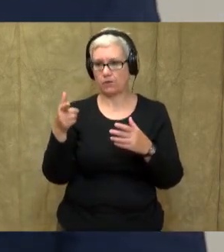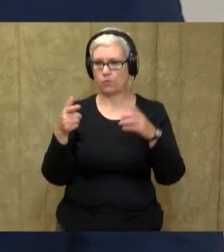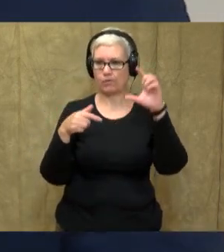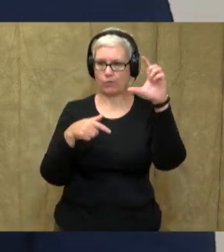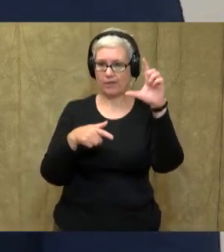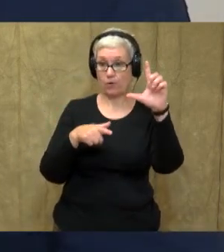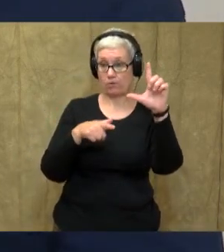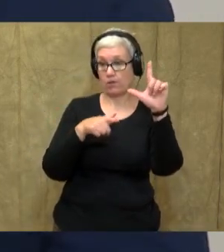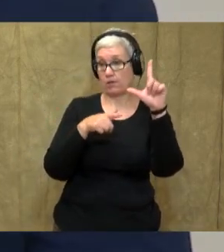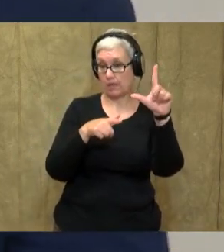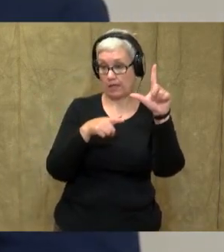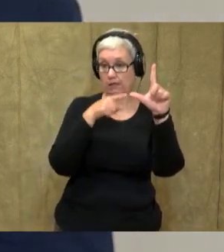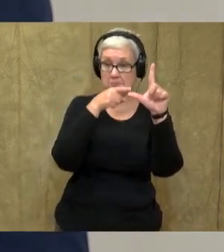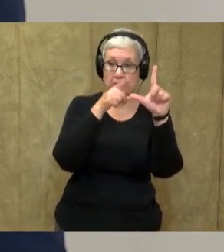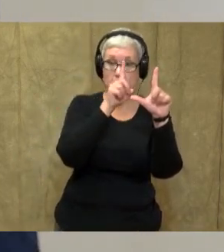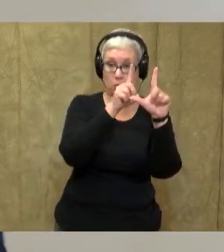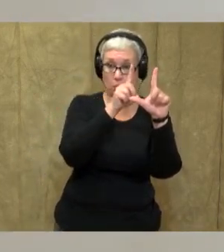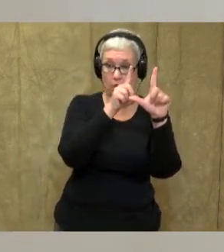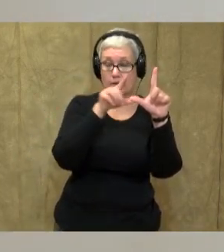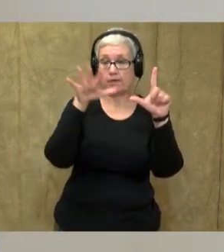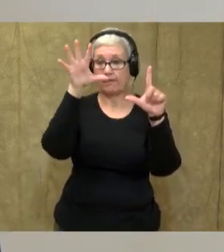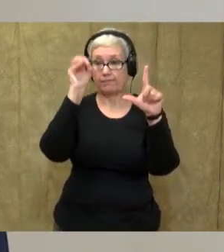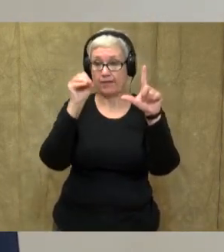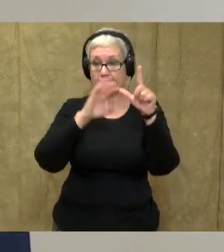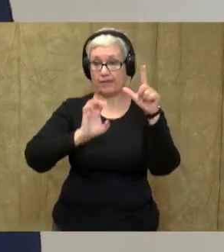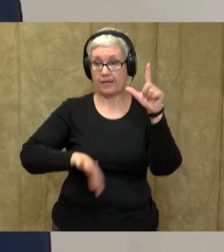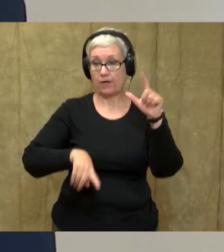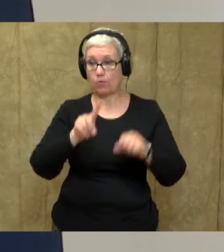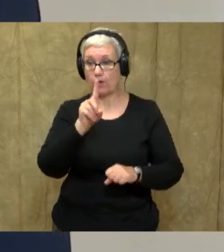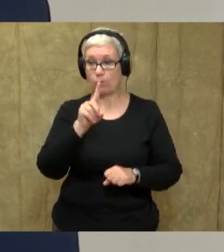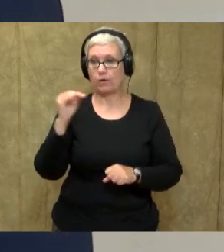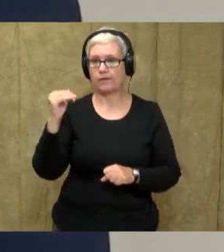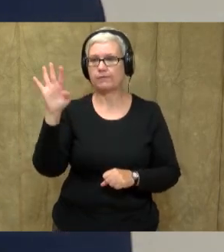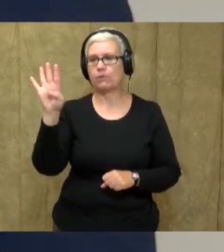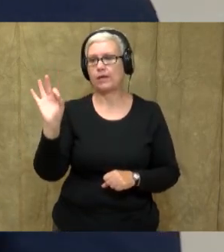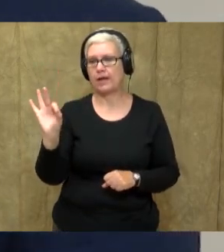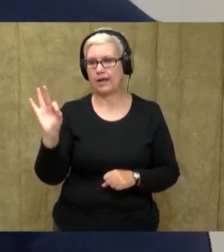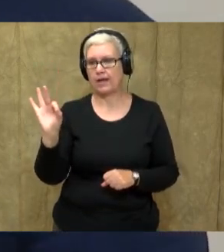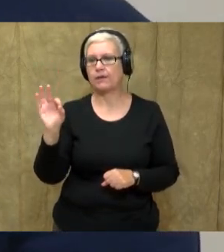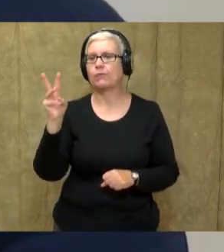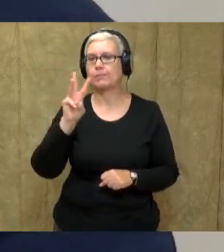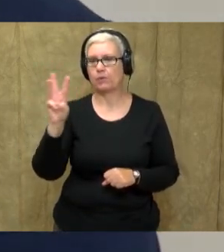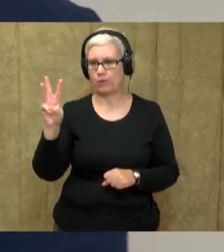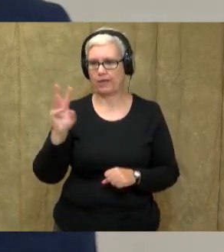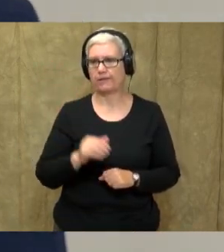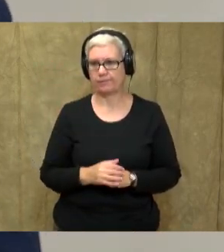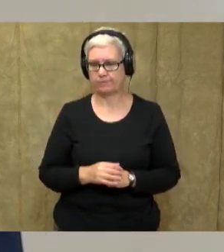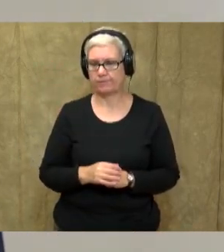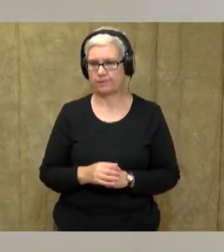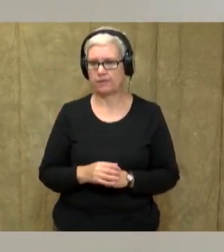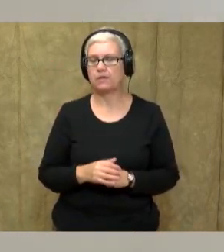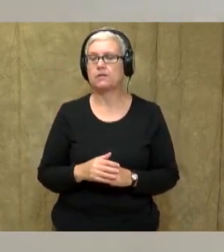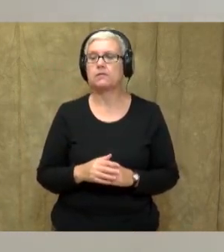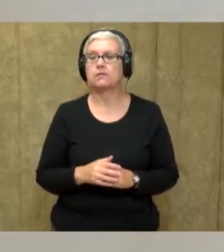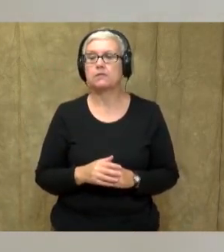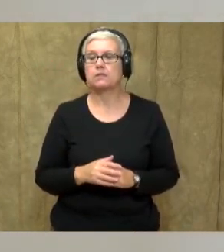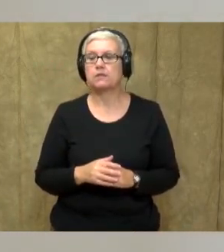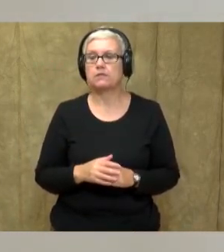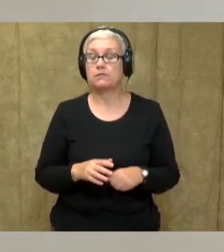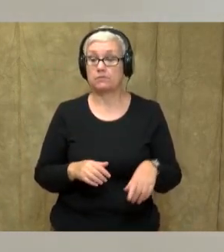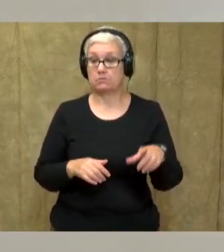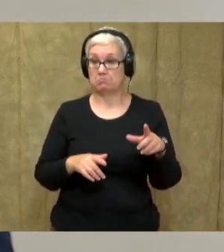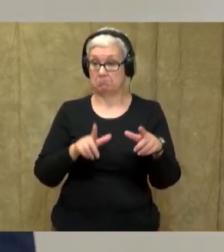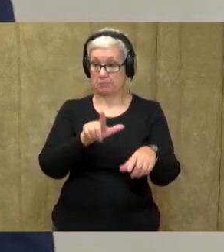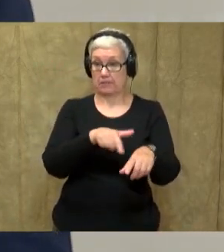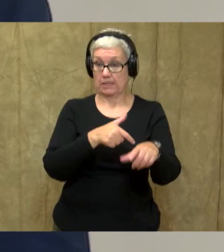with. If my length was 1, 50 minus 1 gives us a width of 49, and that's how we would calculate that area. If my length